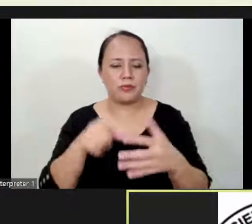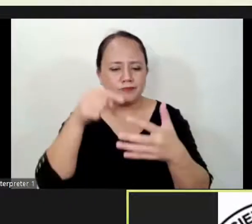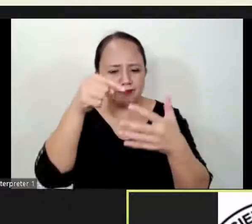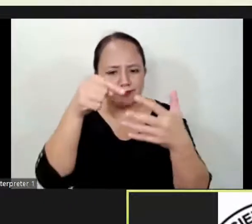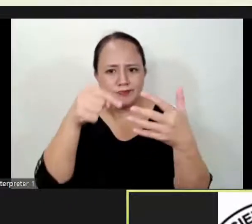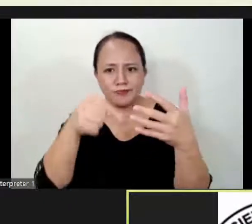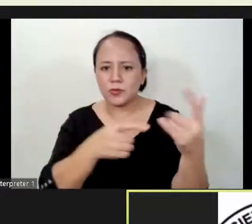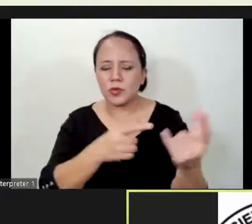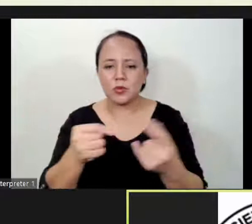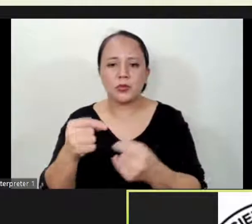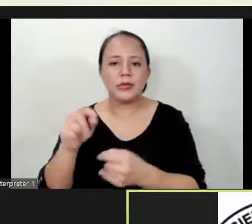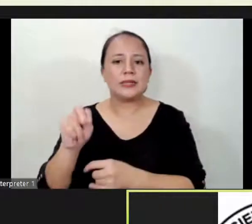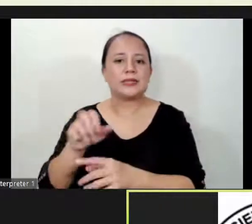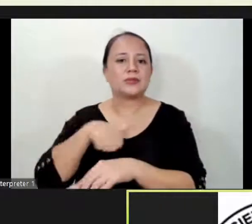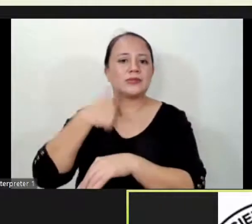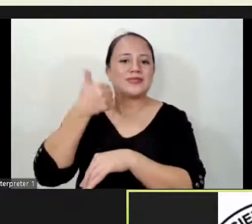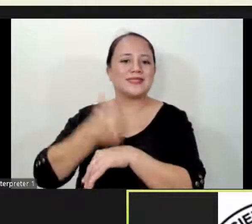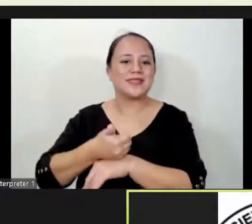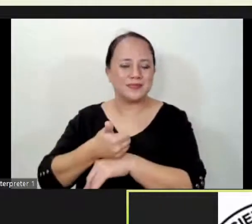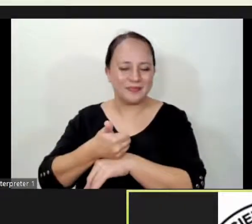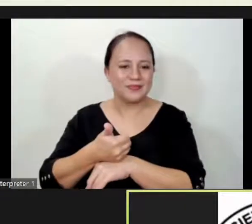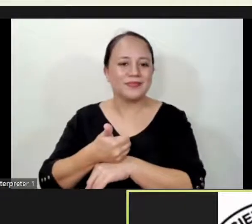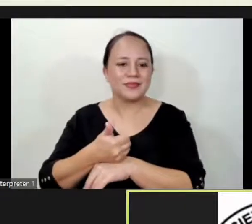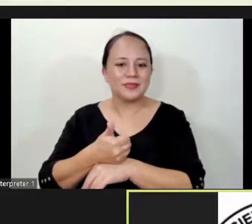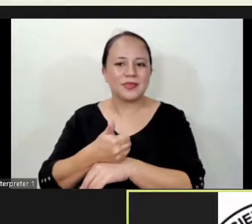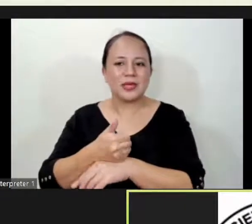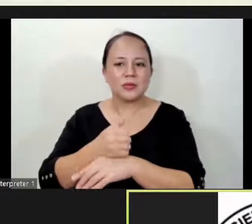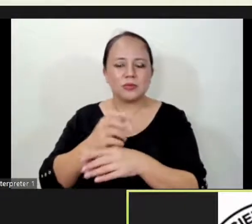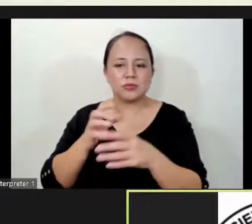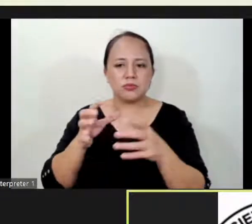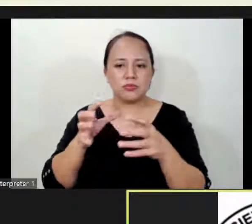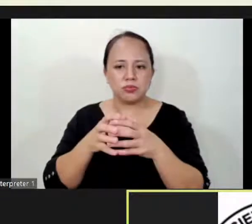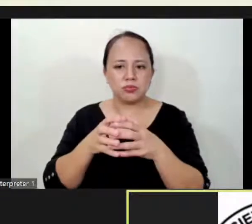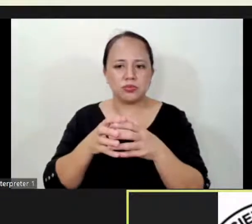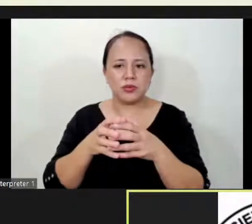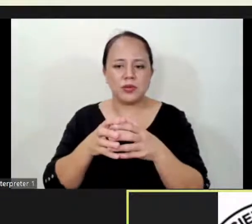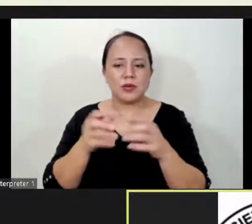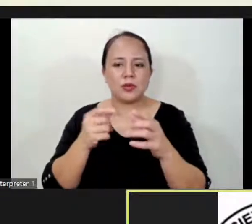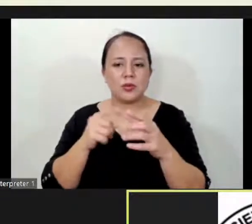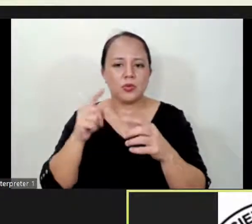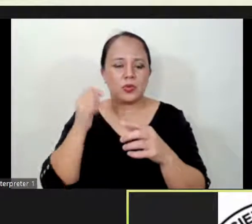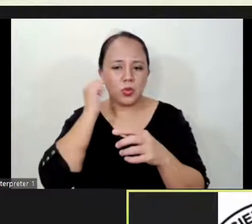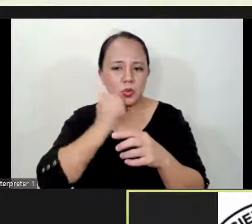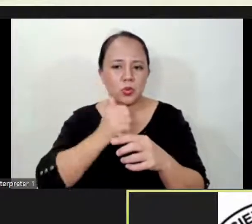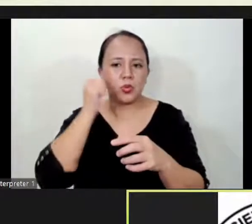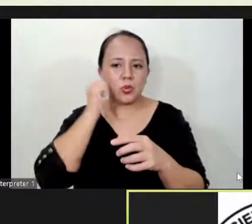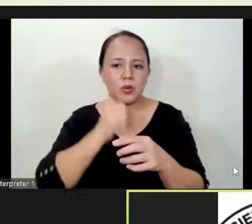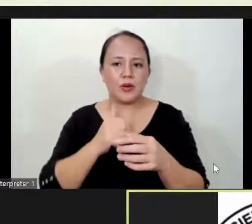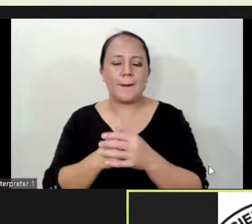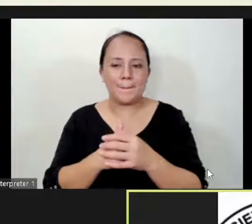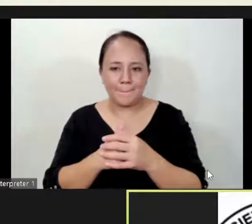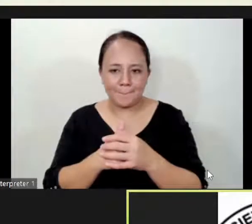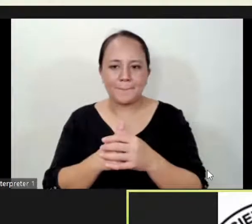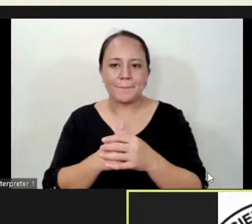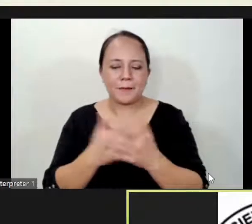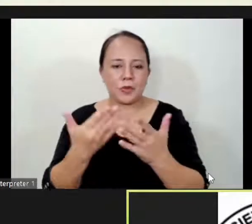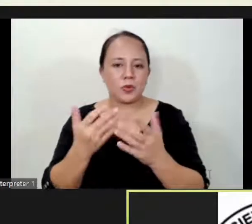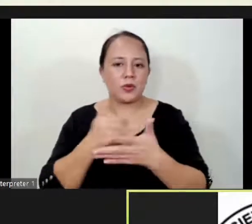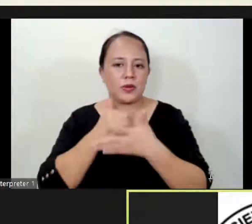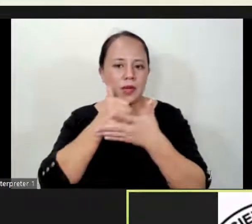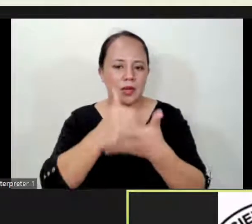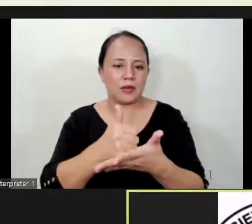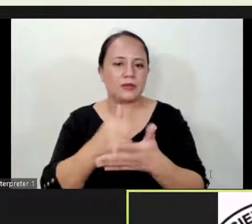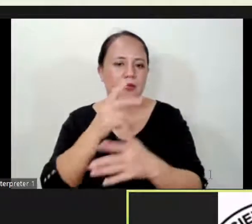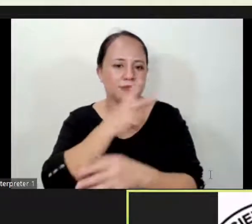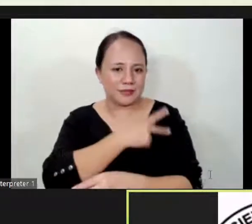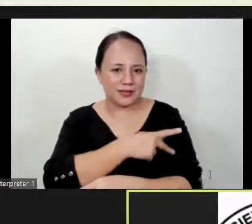do, we need to establish a cohesive team that will always be there to help our